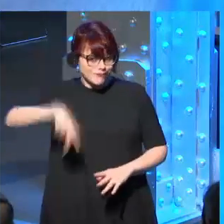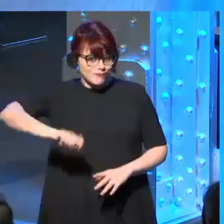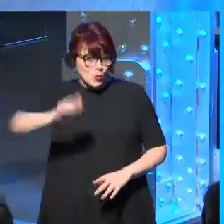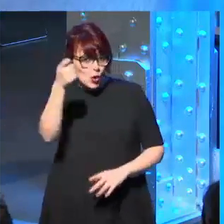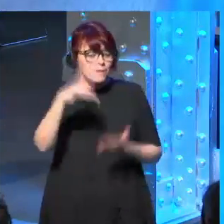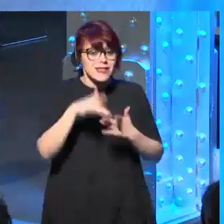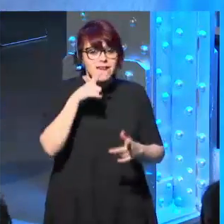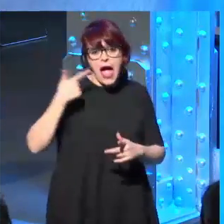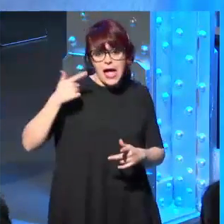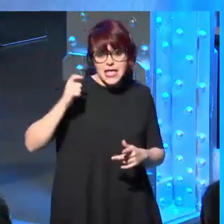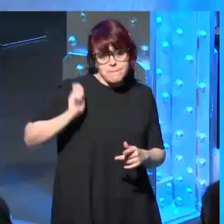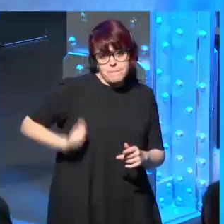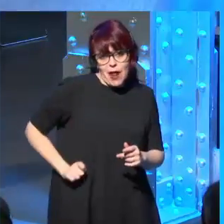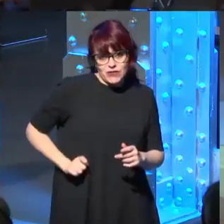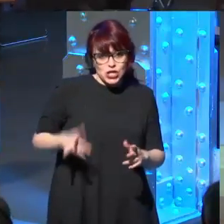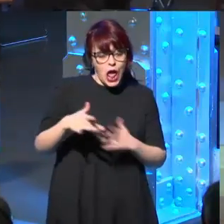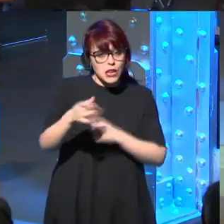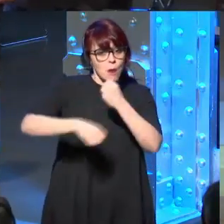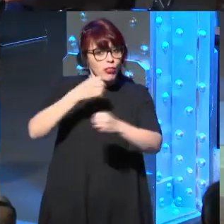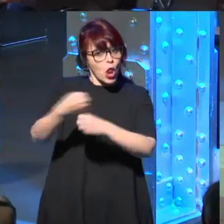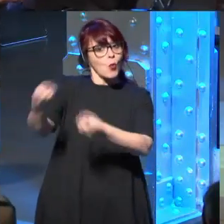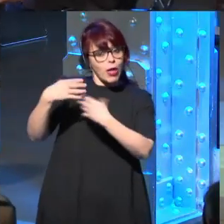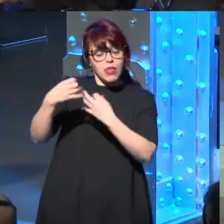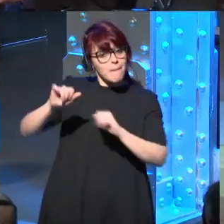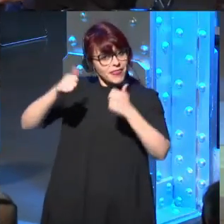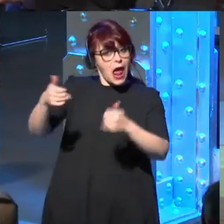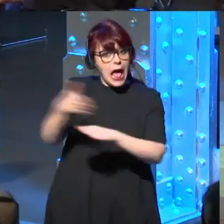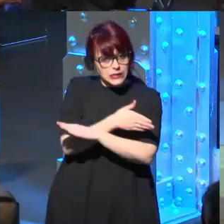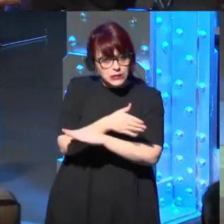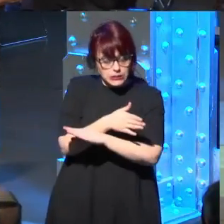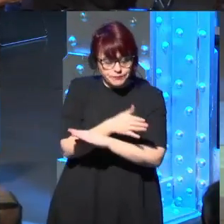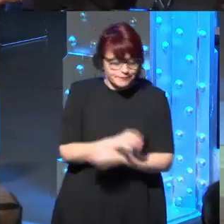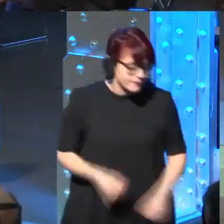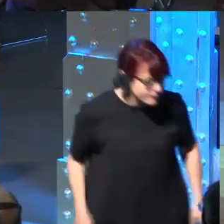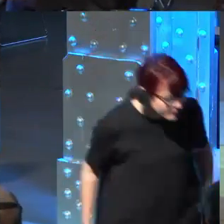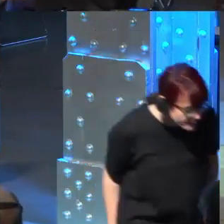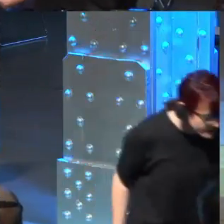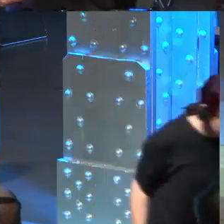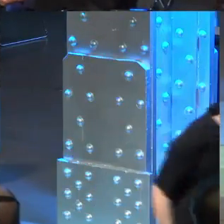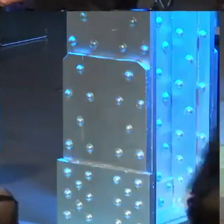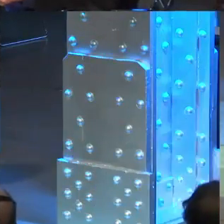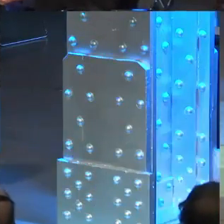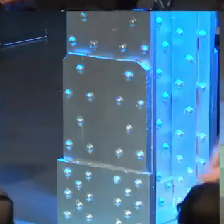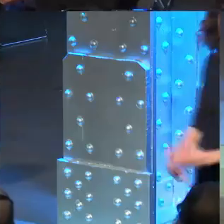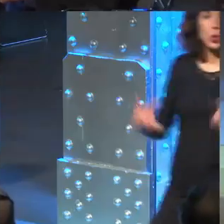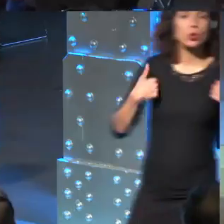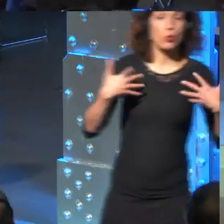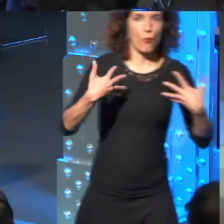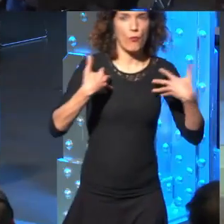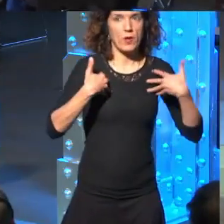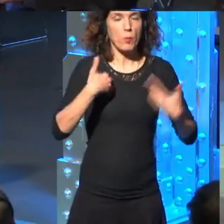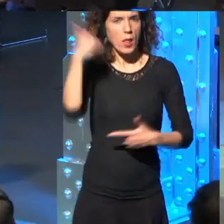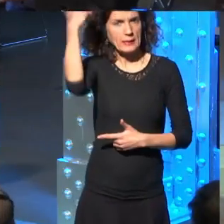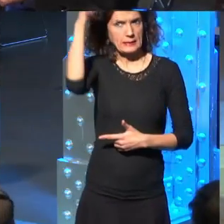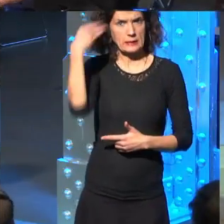me before I wrote the story. I was suffering for the boy during a time, but then